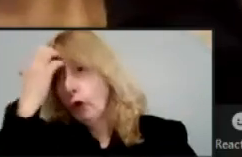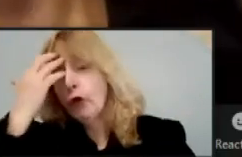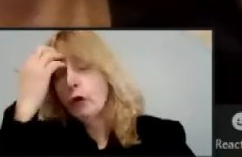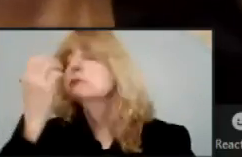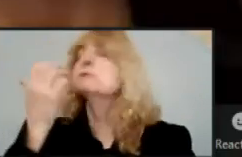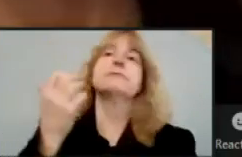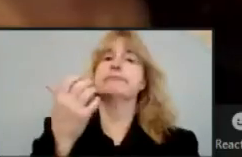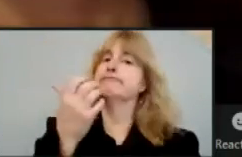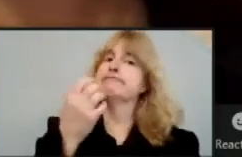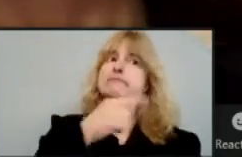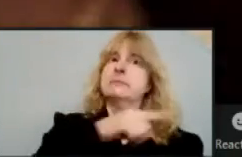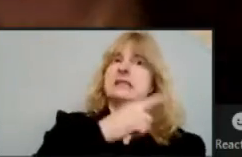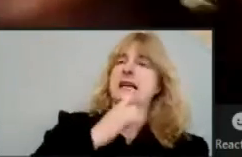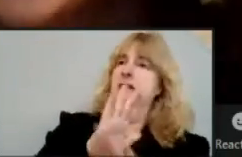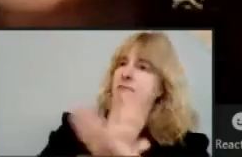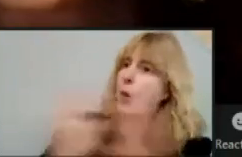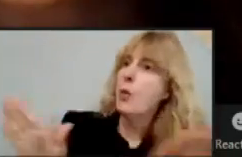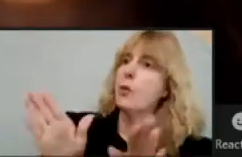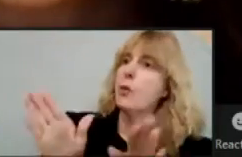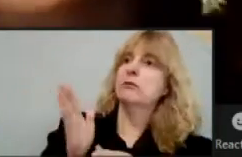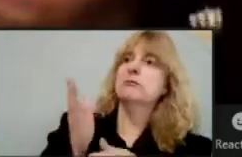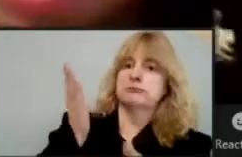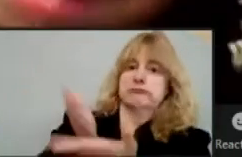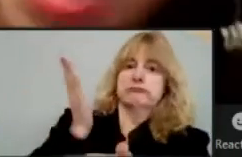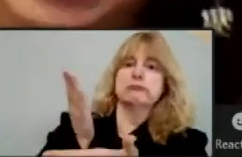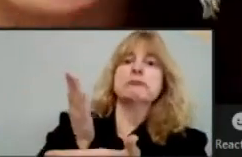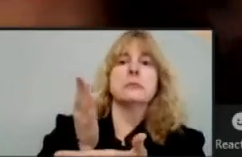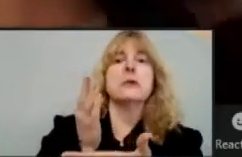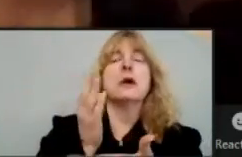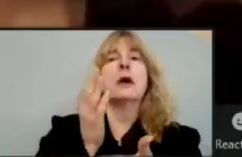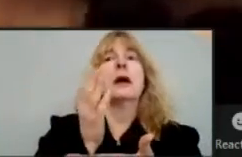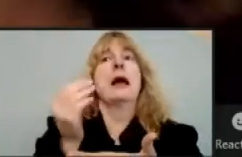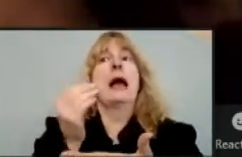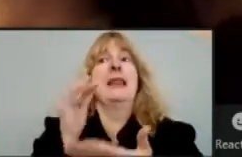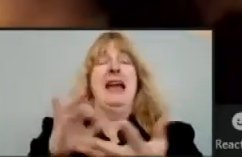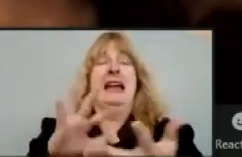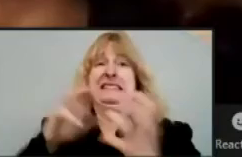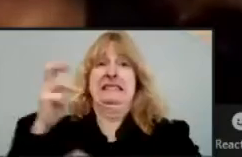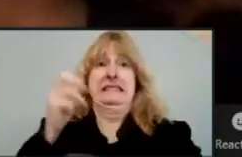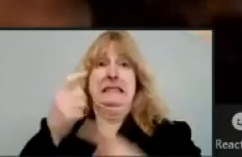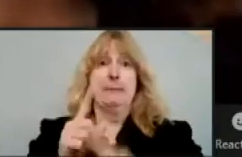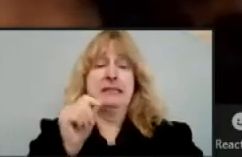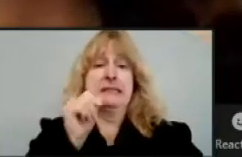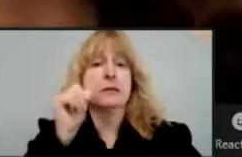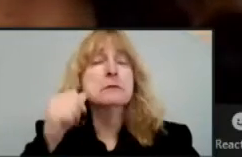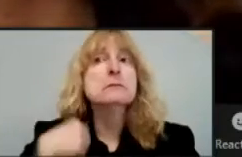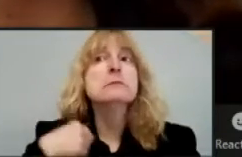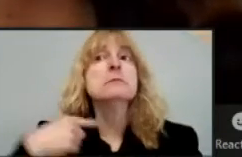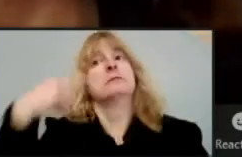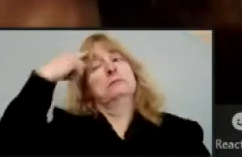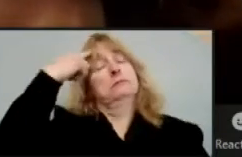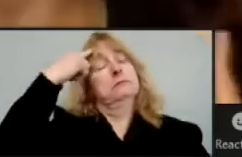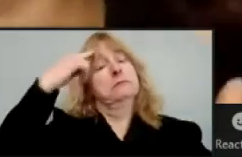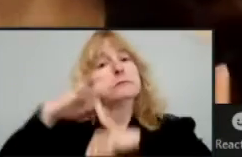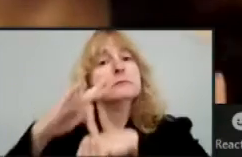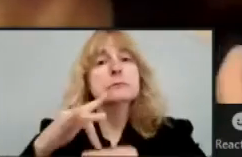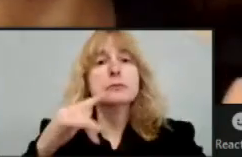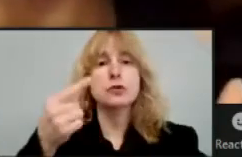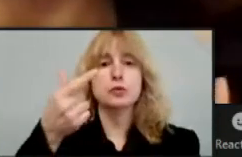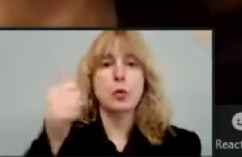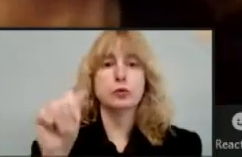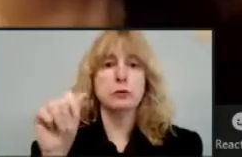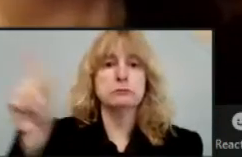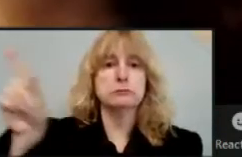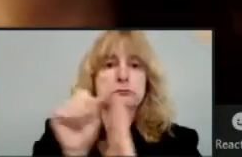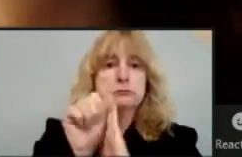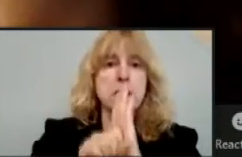saw yesterday, Georgia is on my mind. Georgia represents something very